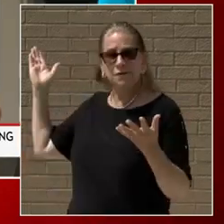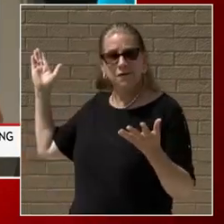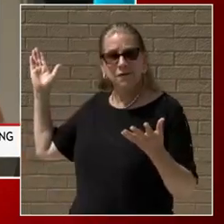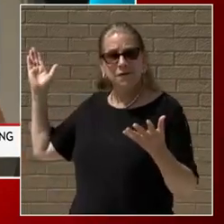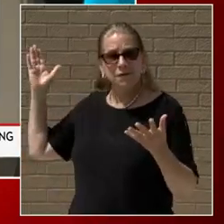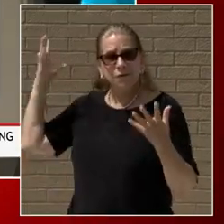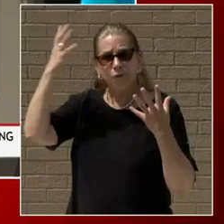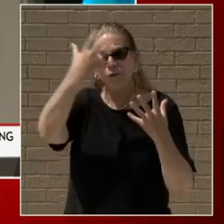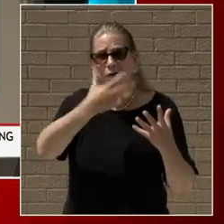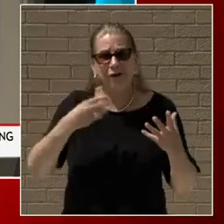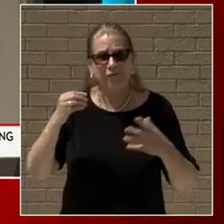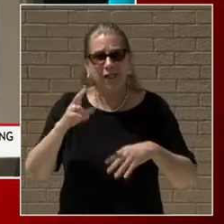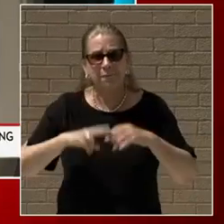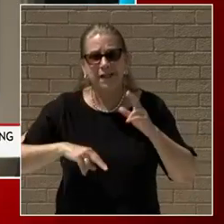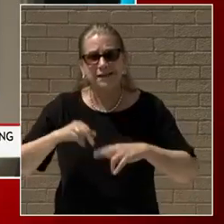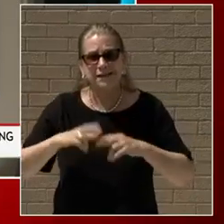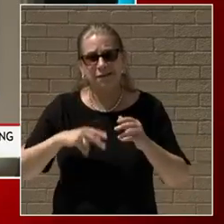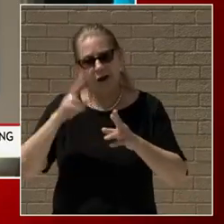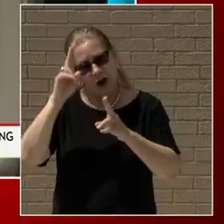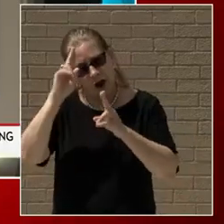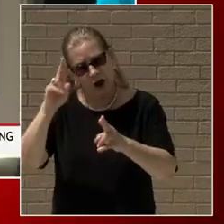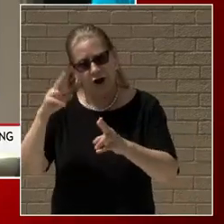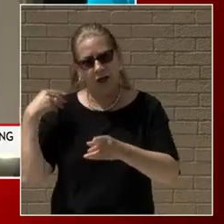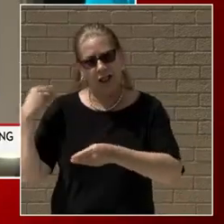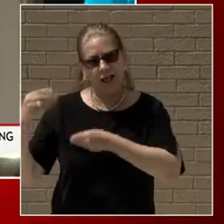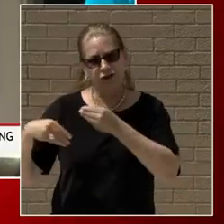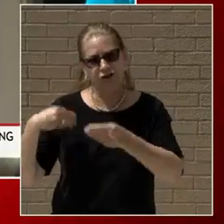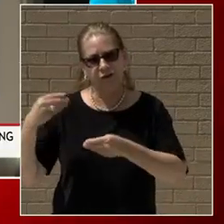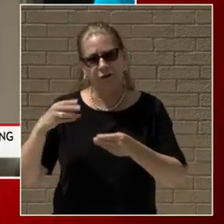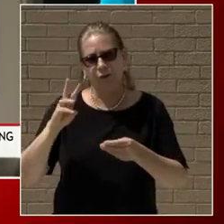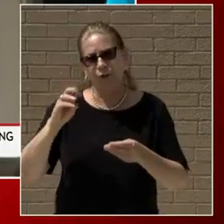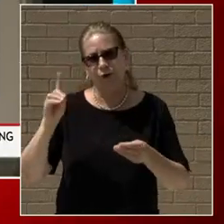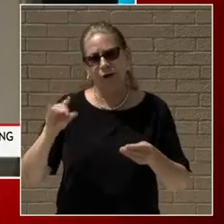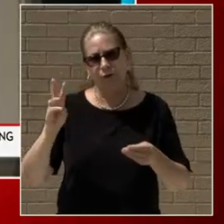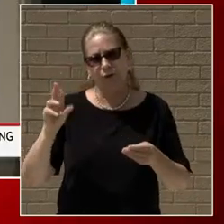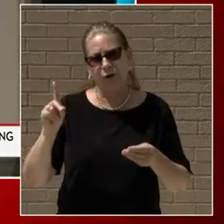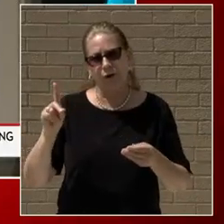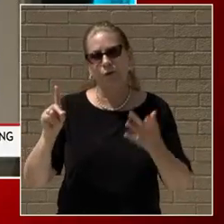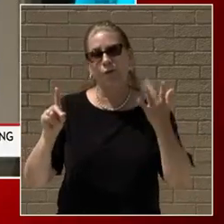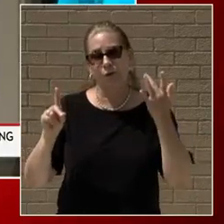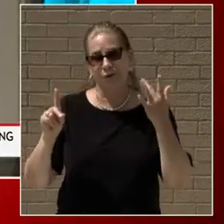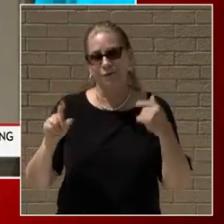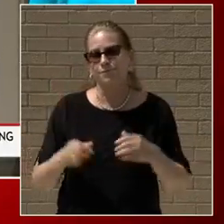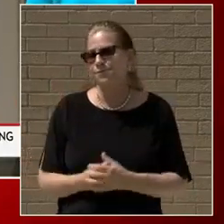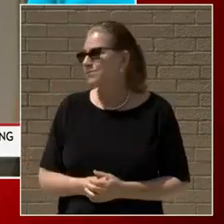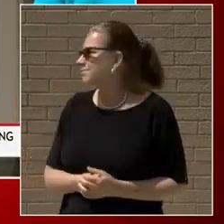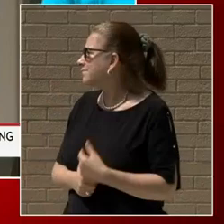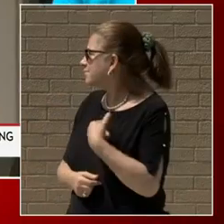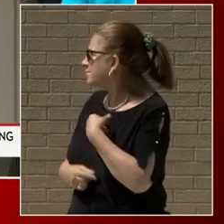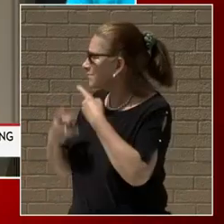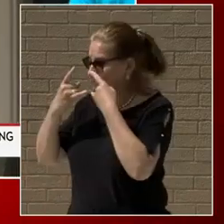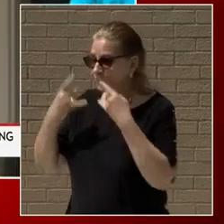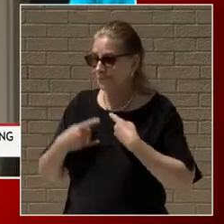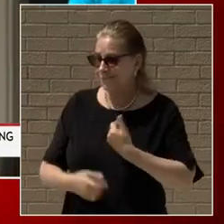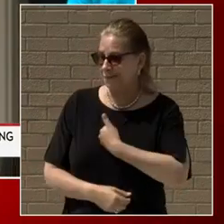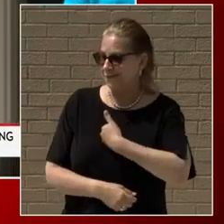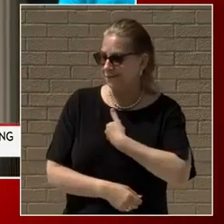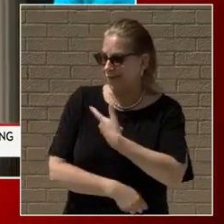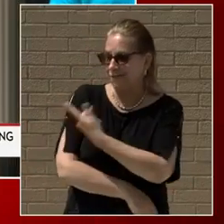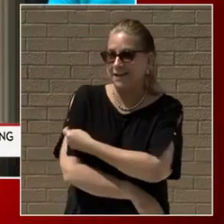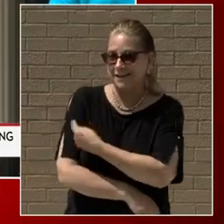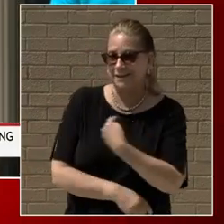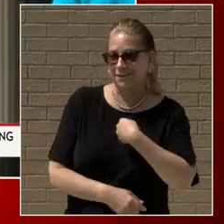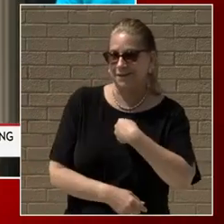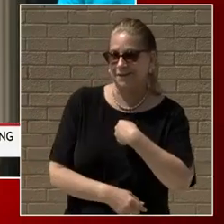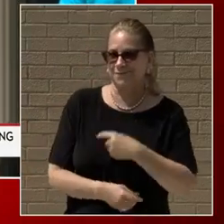the legacy of Woody Ward. I can take off my mask because why? I'm vaccinated. And